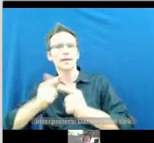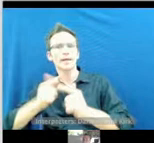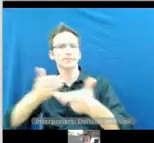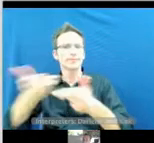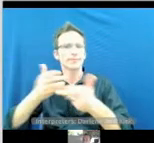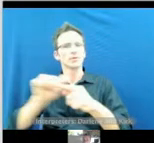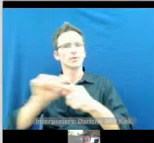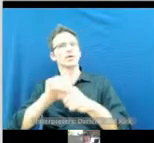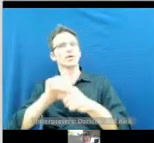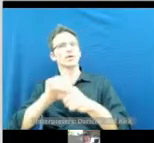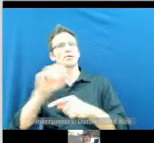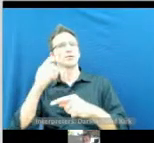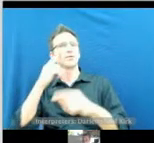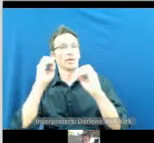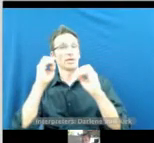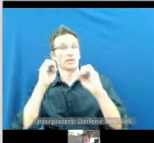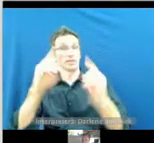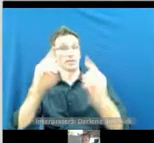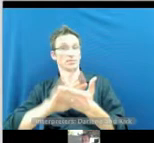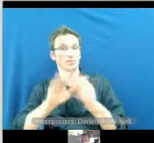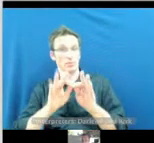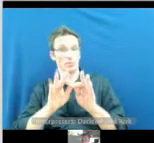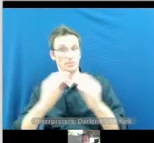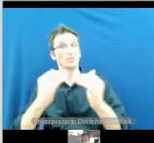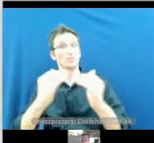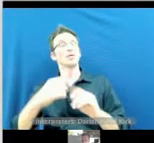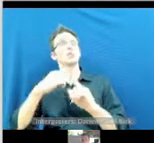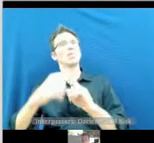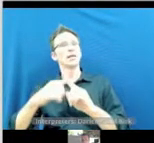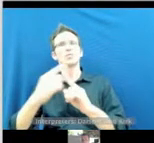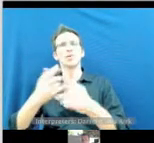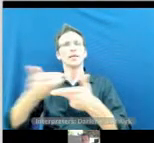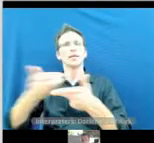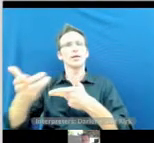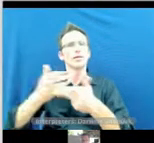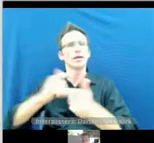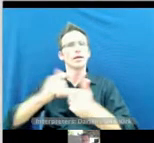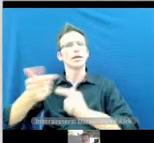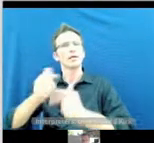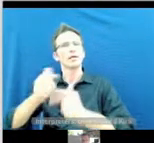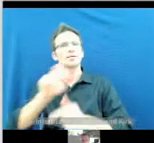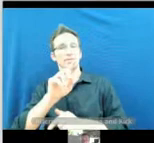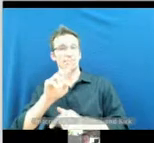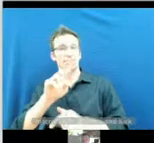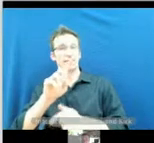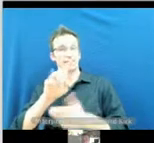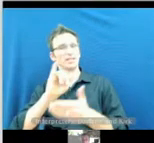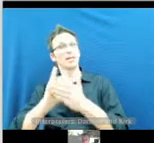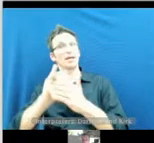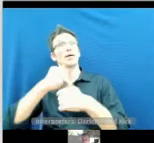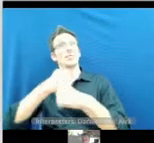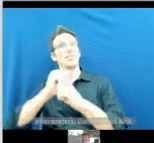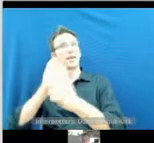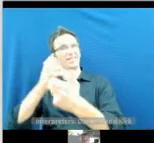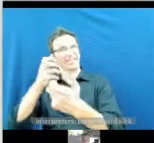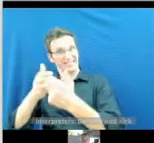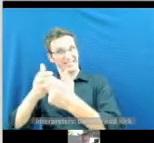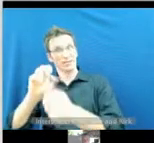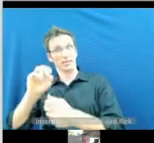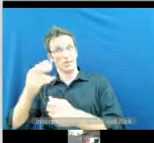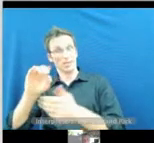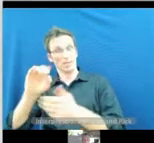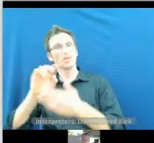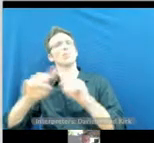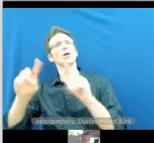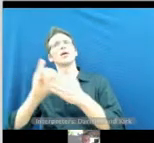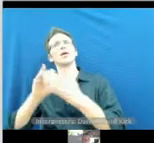interactive DVD that I designed for Ohio that's being used more broadly. Even though it says for educational interpreters,